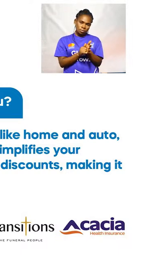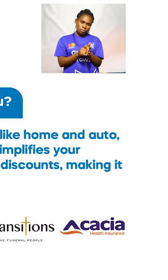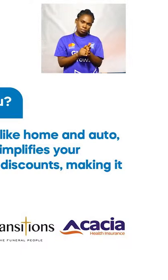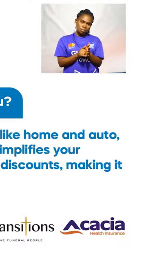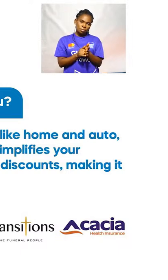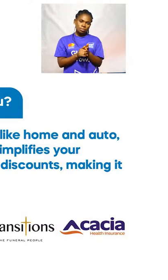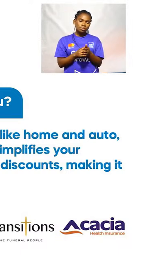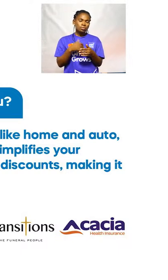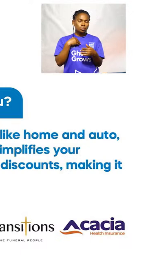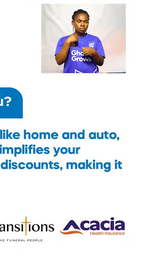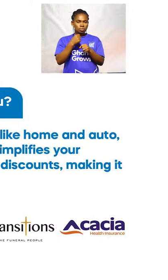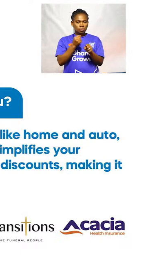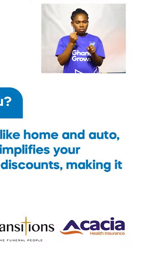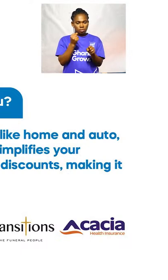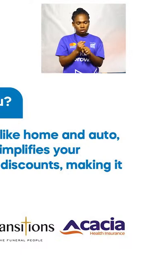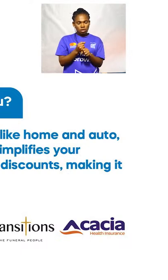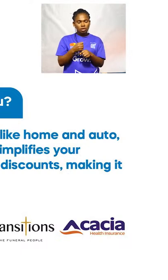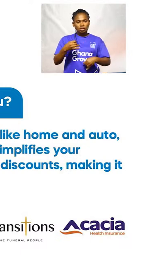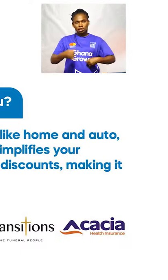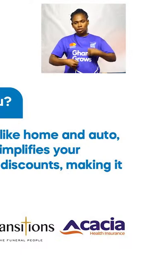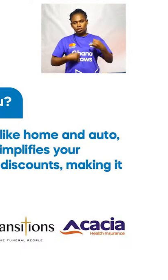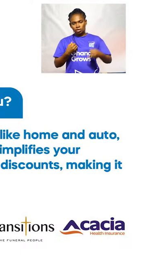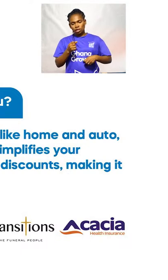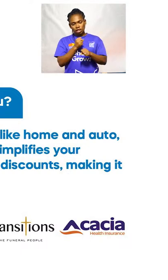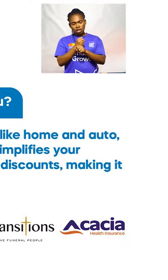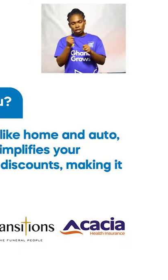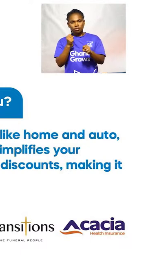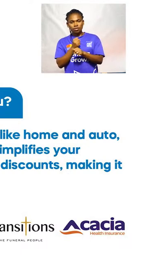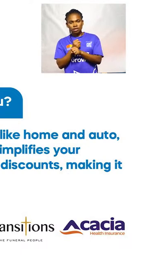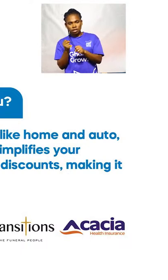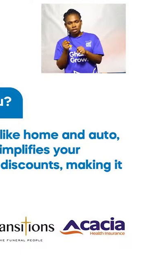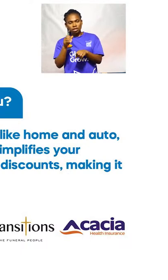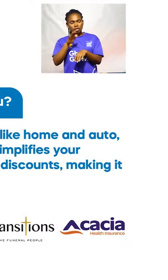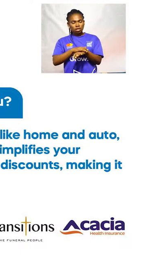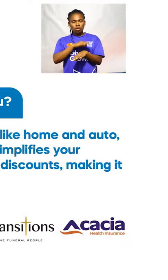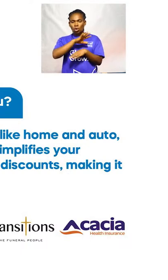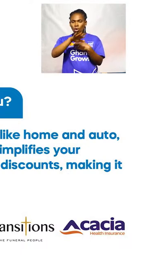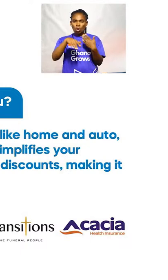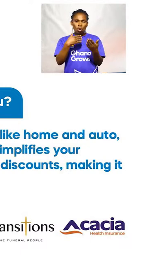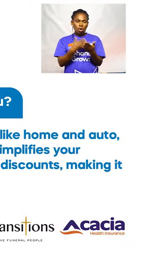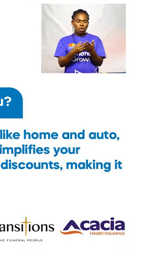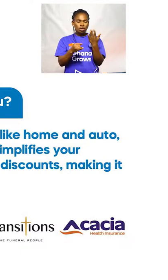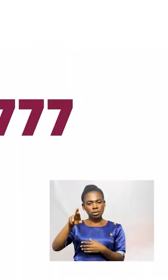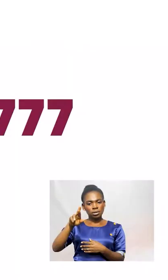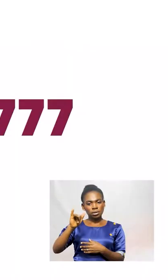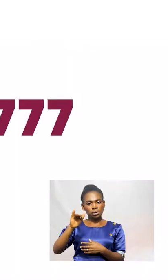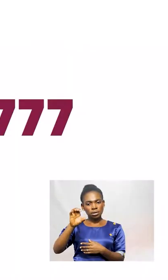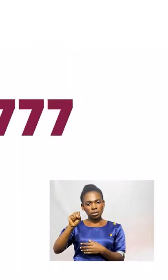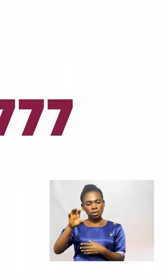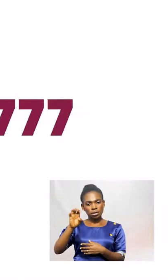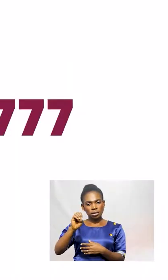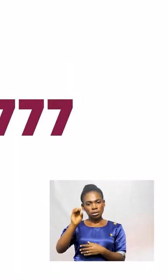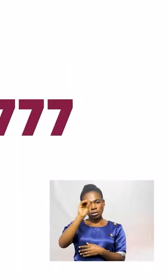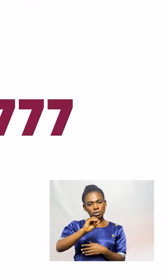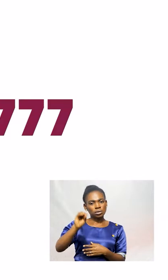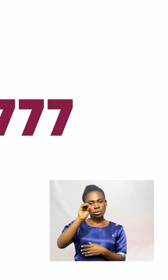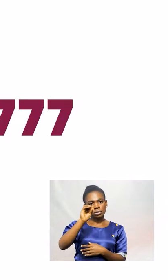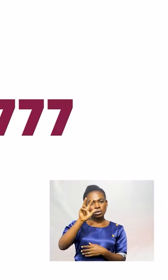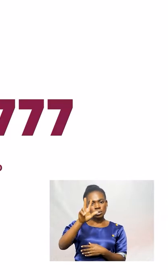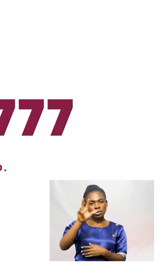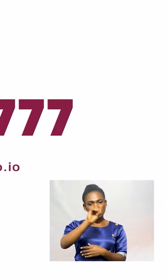while enjoying savings on your overall insurance costs. If you want more about this, call Enterprise on